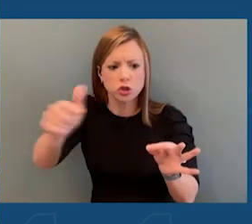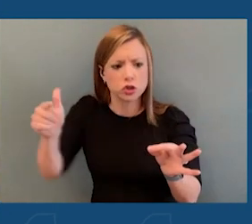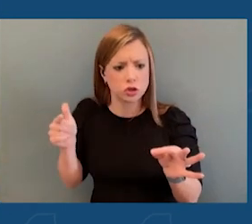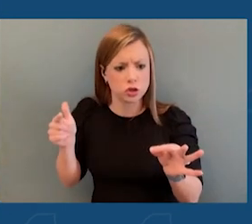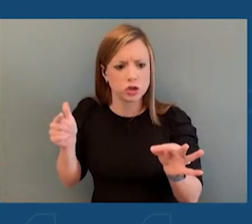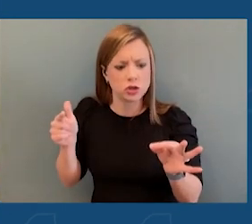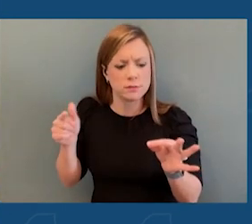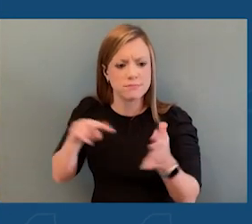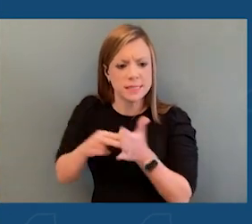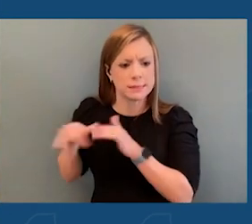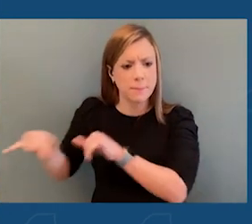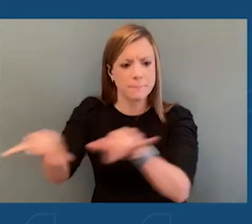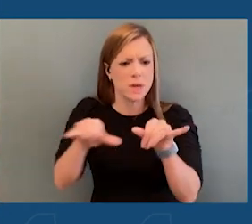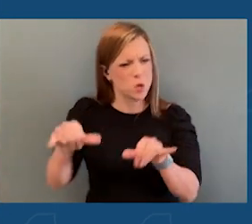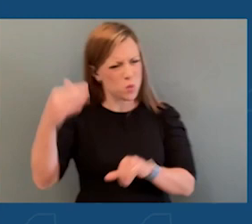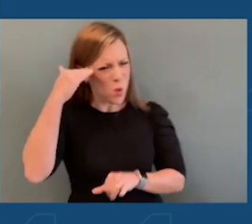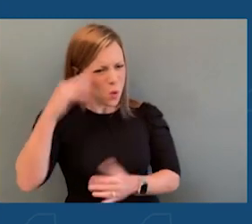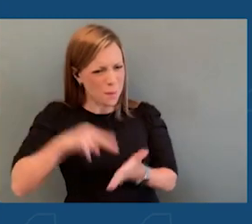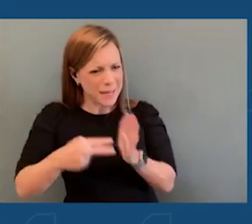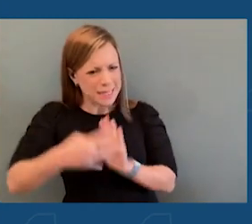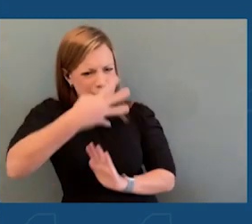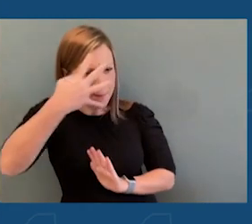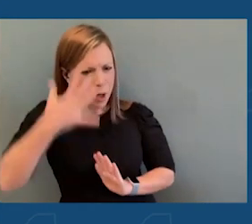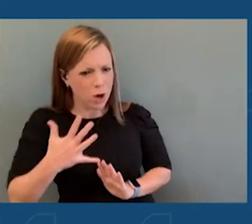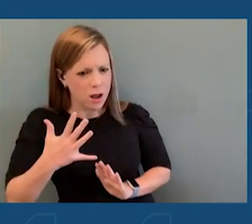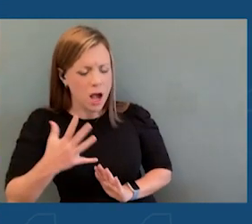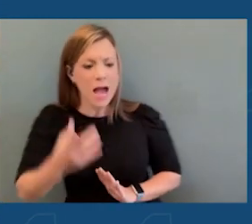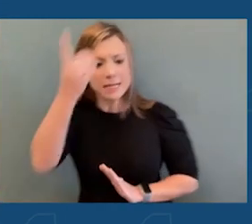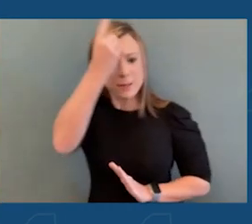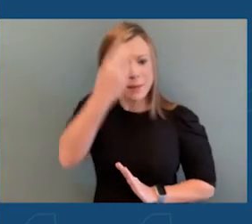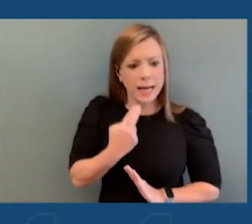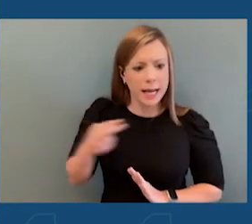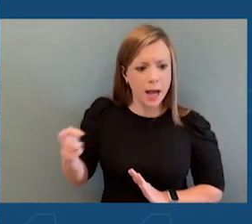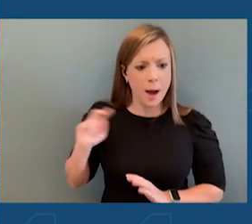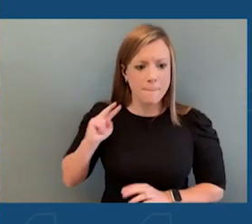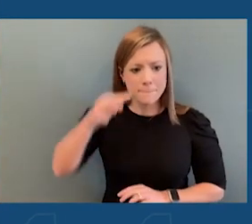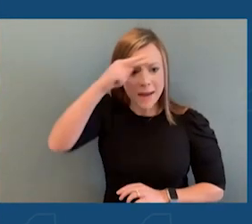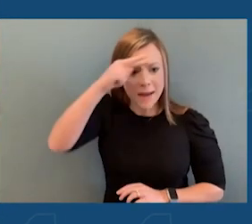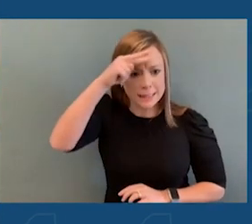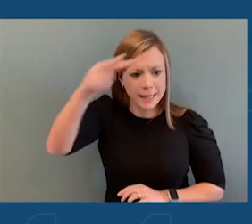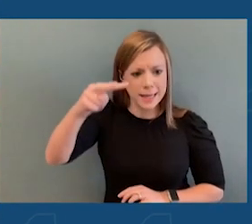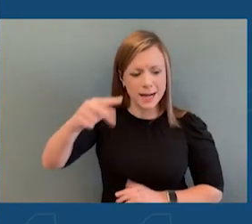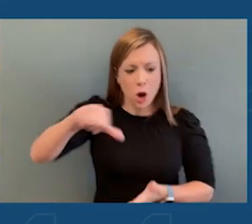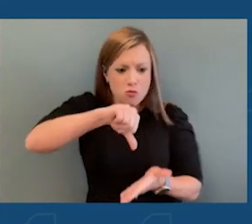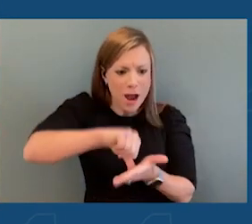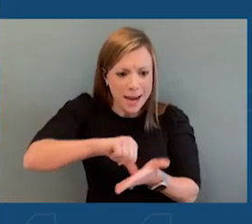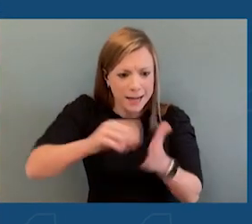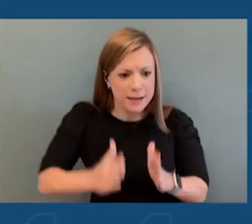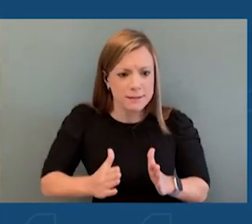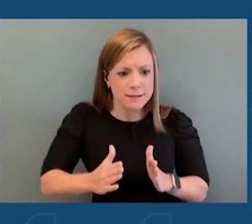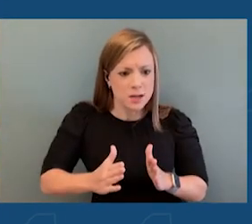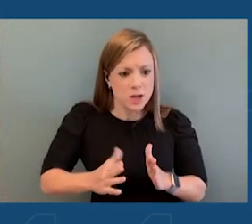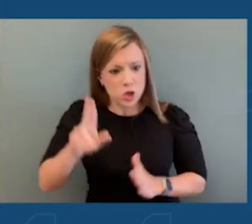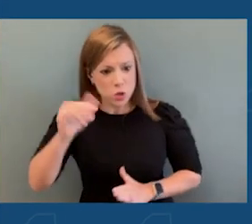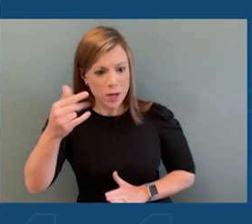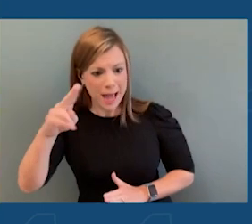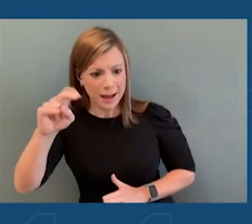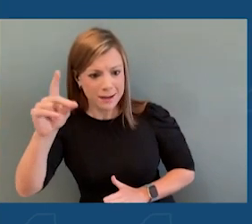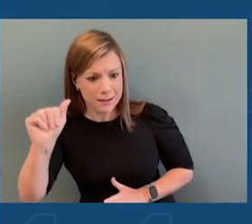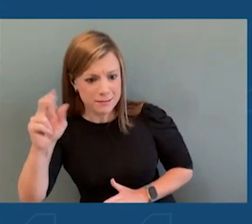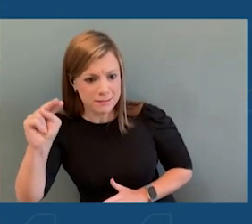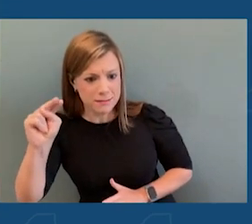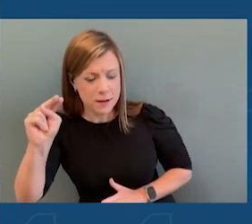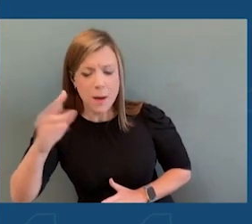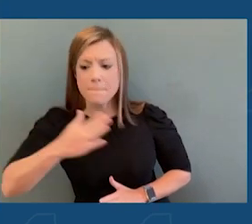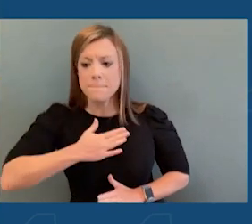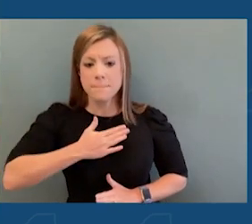you know what it means to be Dominican. Mexican. Iranian. Ugandan? My words